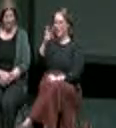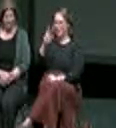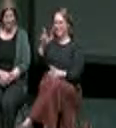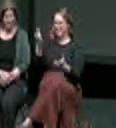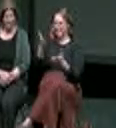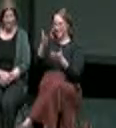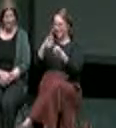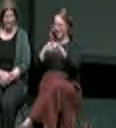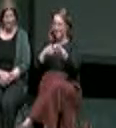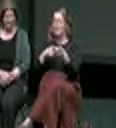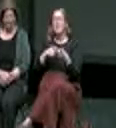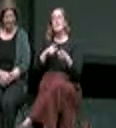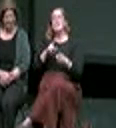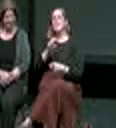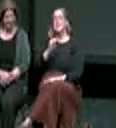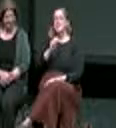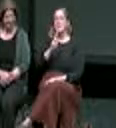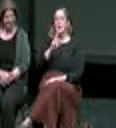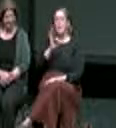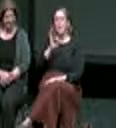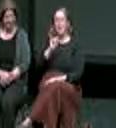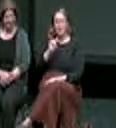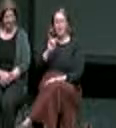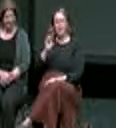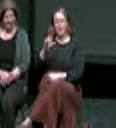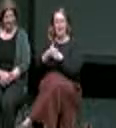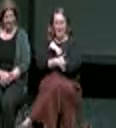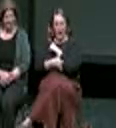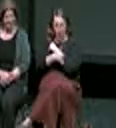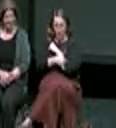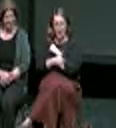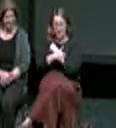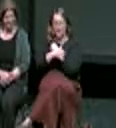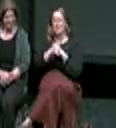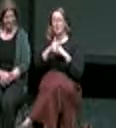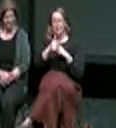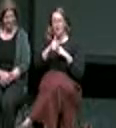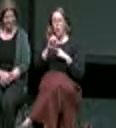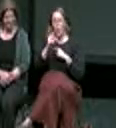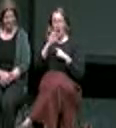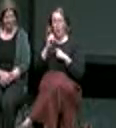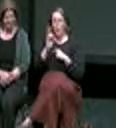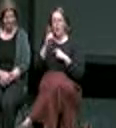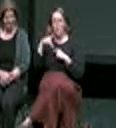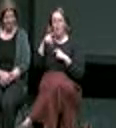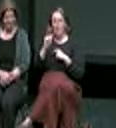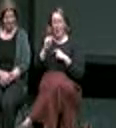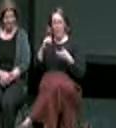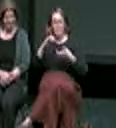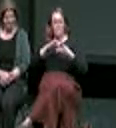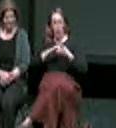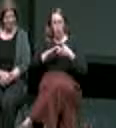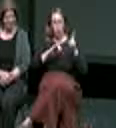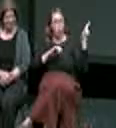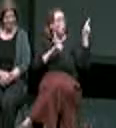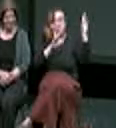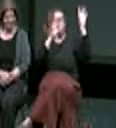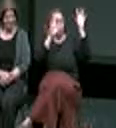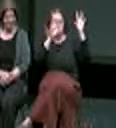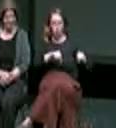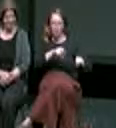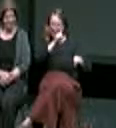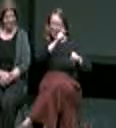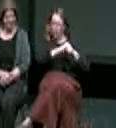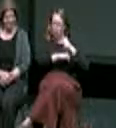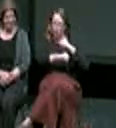So Summit County, Monroe Falls, and Ohio EPA partnered to get this structure out. Initially, it